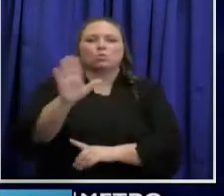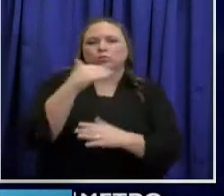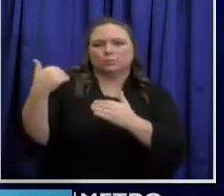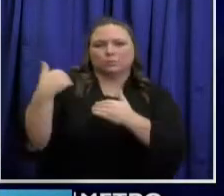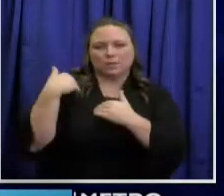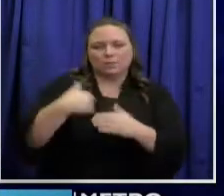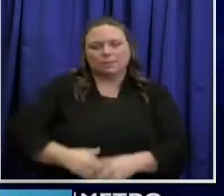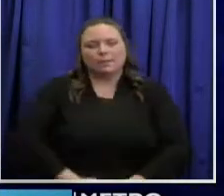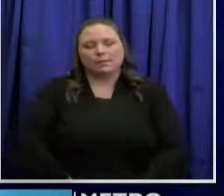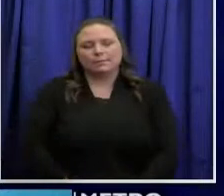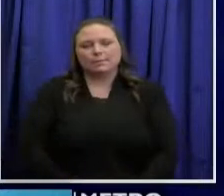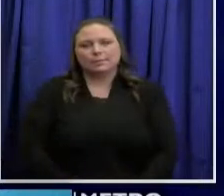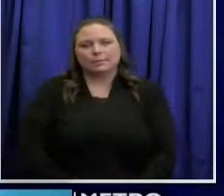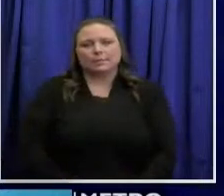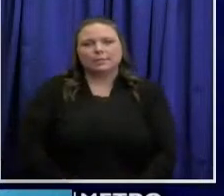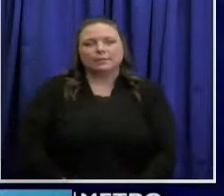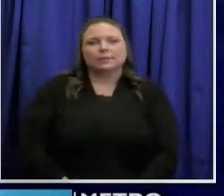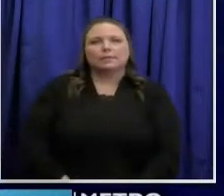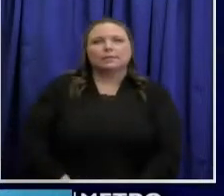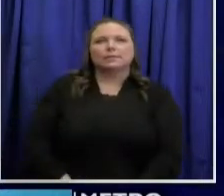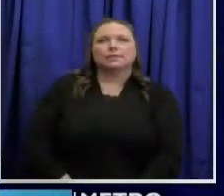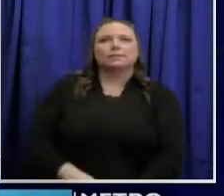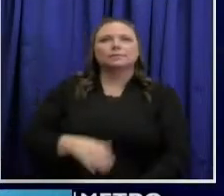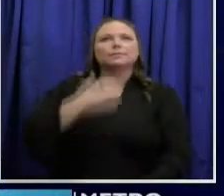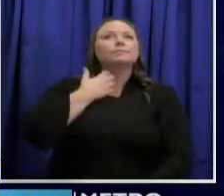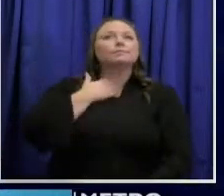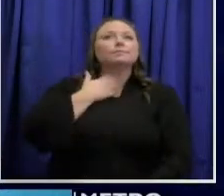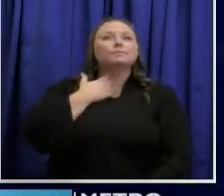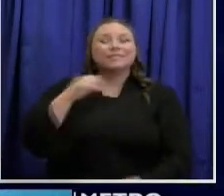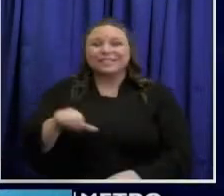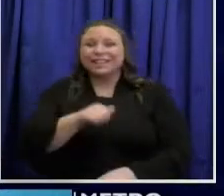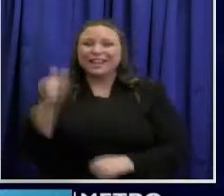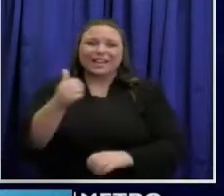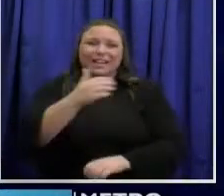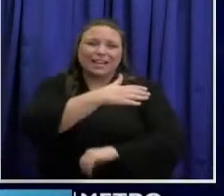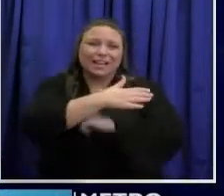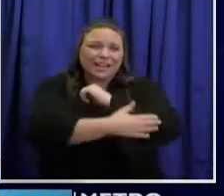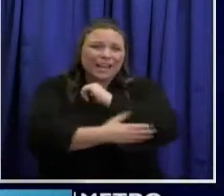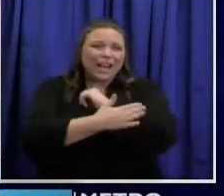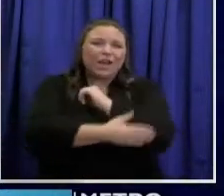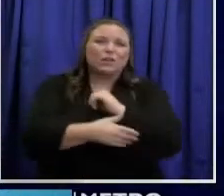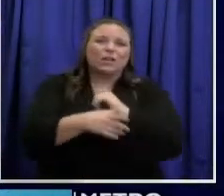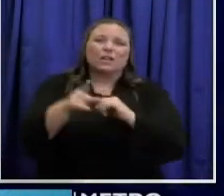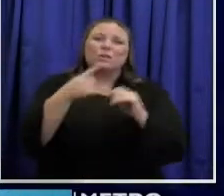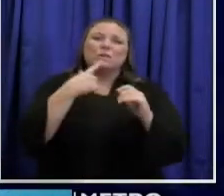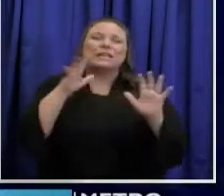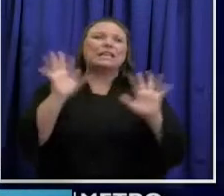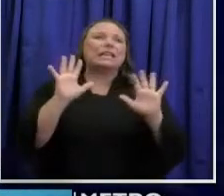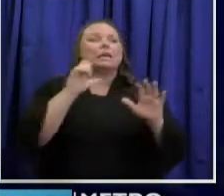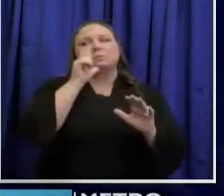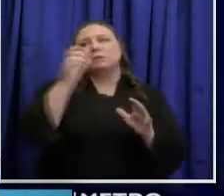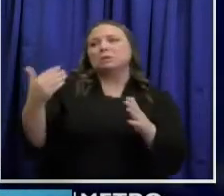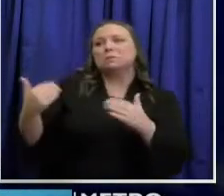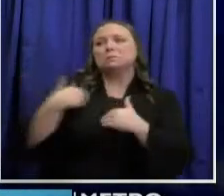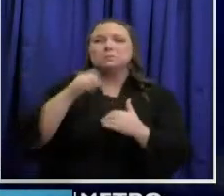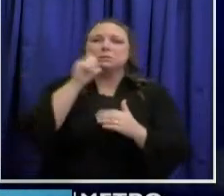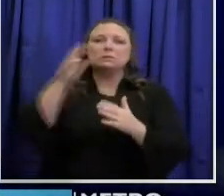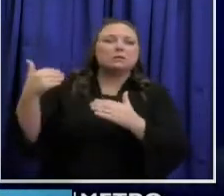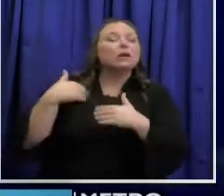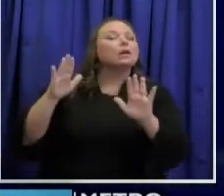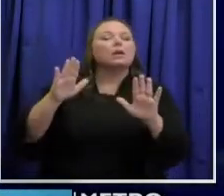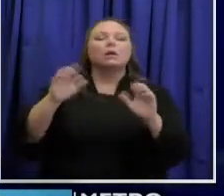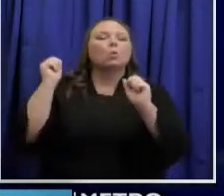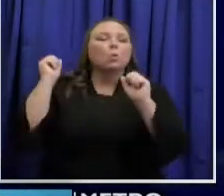we all worry about, that at any county layer, you kind of lawyer the matter into saying, oh, I'm somehow not responsible. Well, we